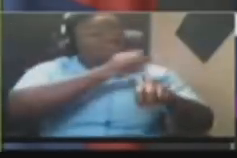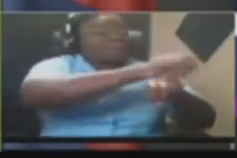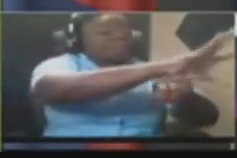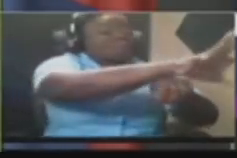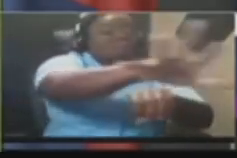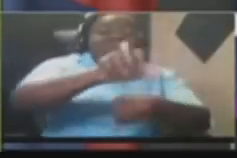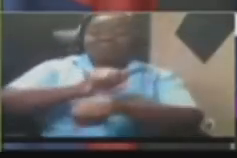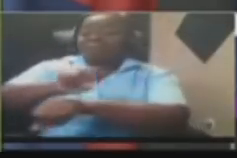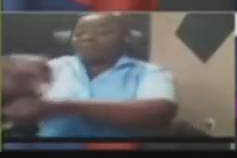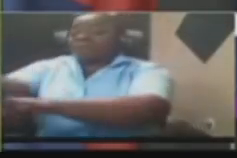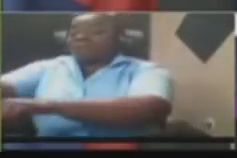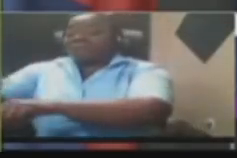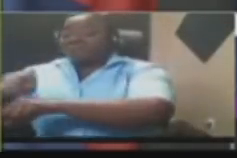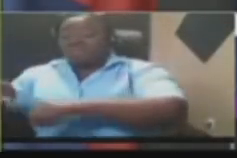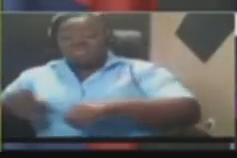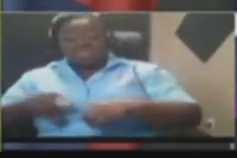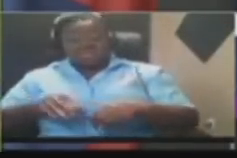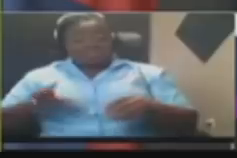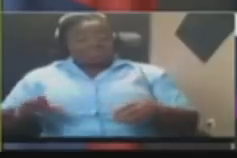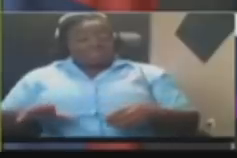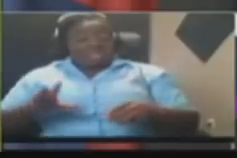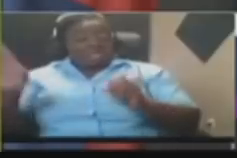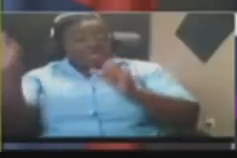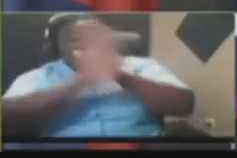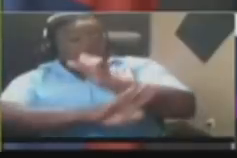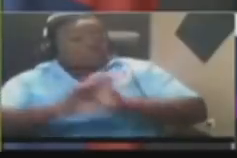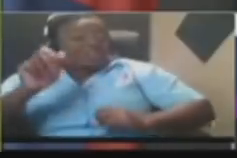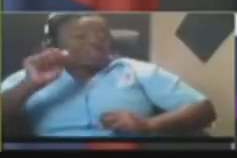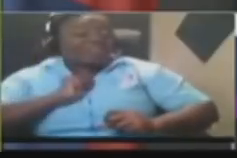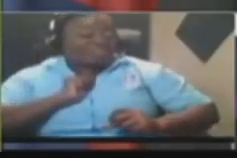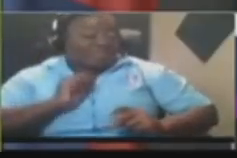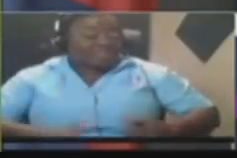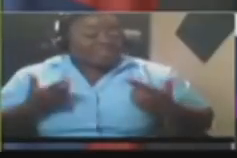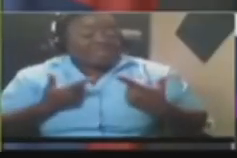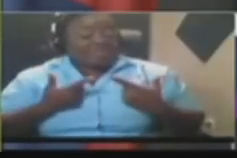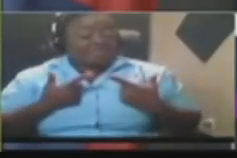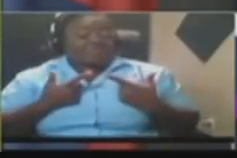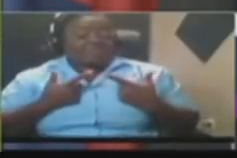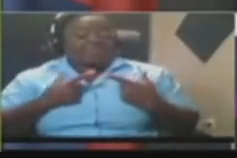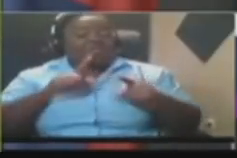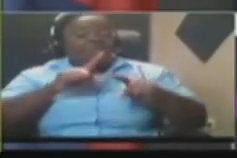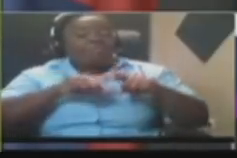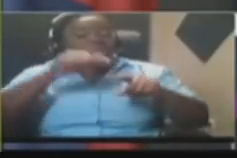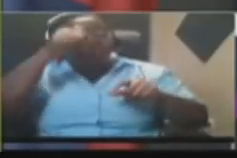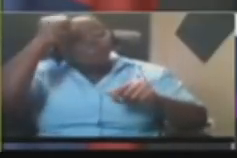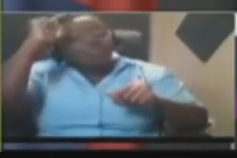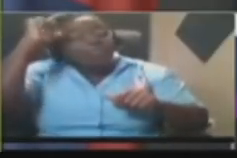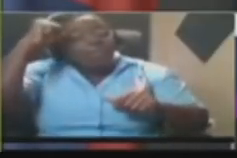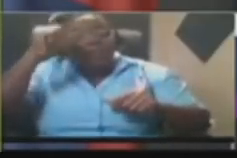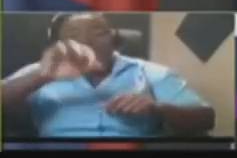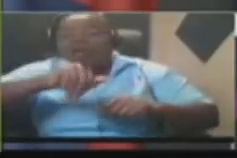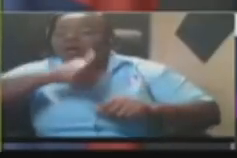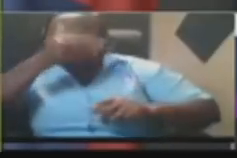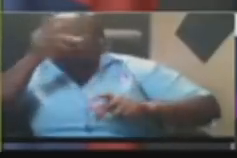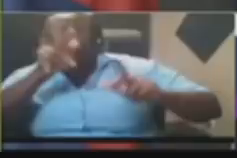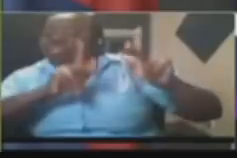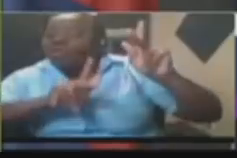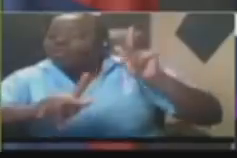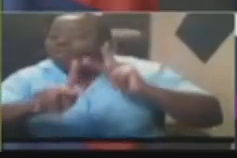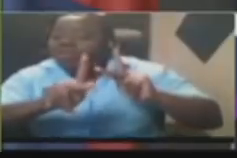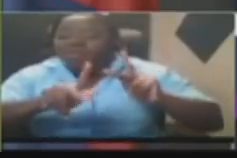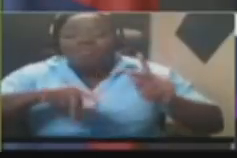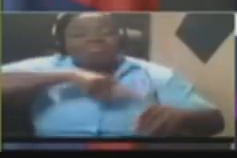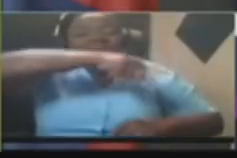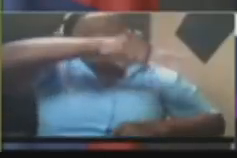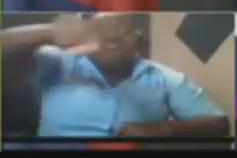to please yourself with the decision you make, there is a requirement and a responsibility to the other lives around you, and